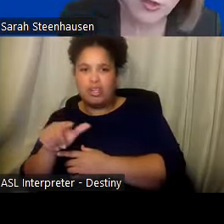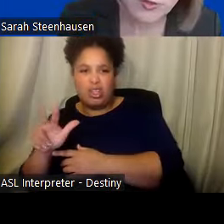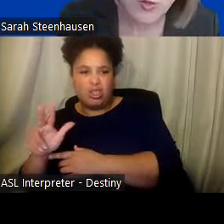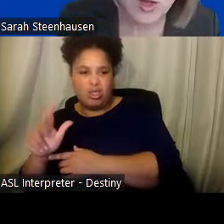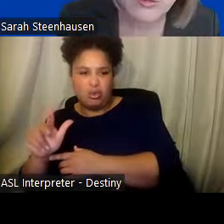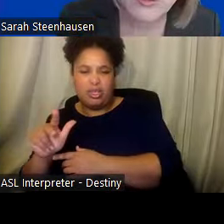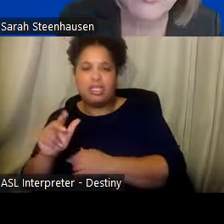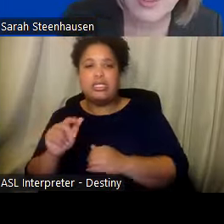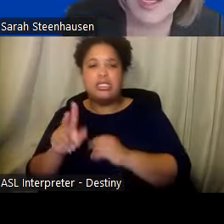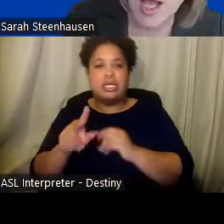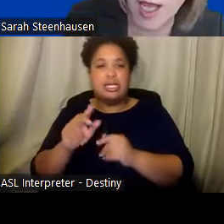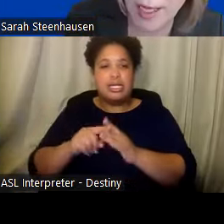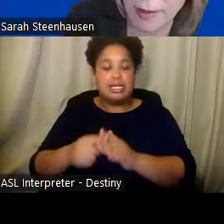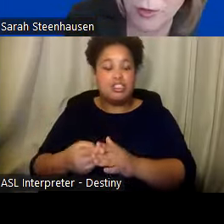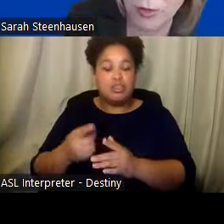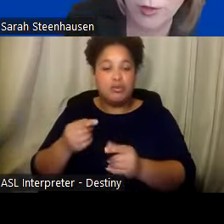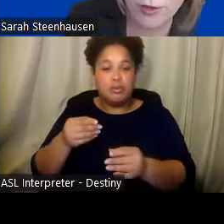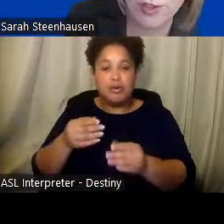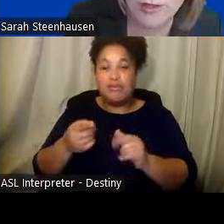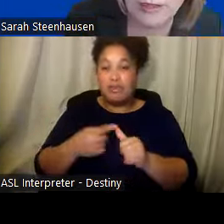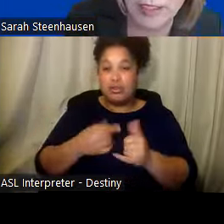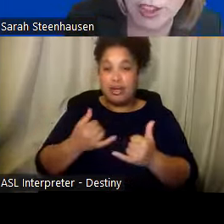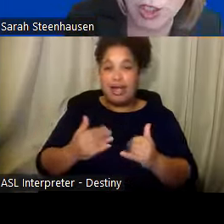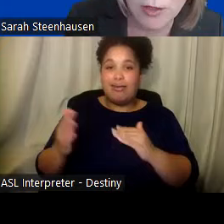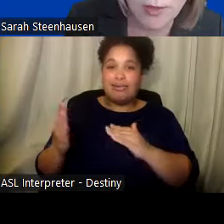going to do is walk through very high level, what are